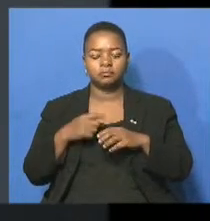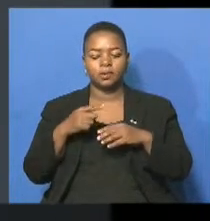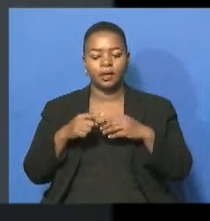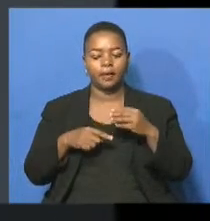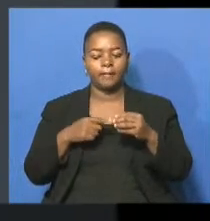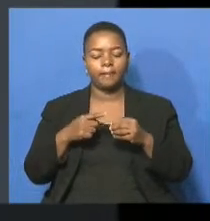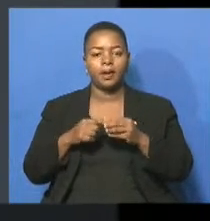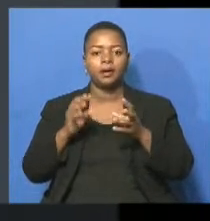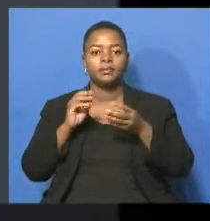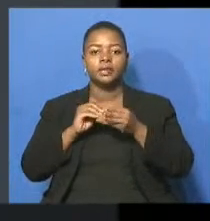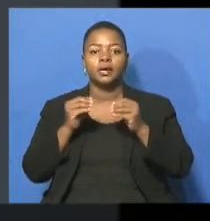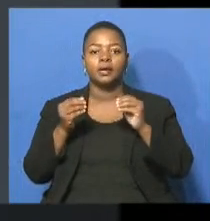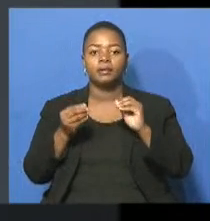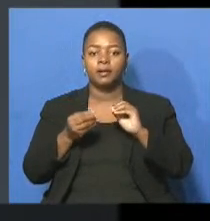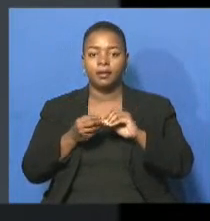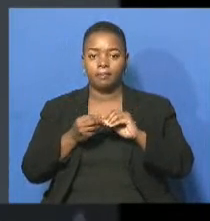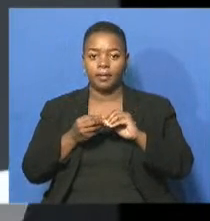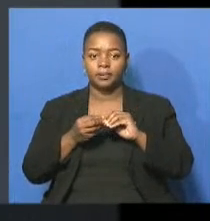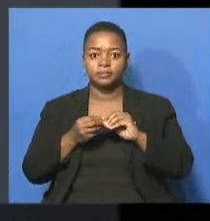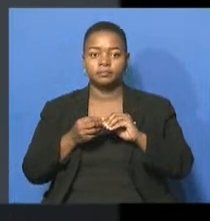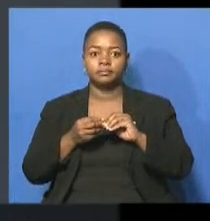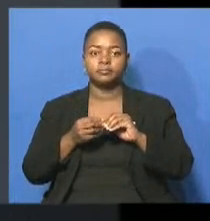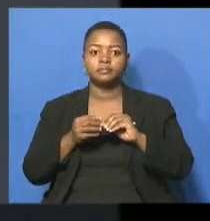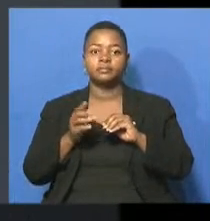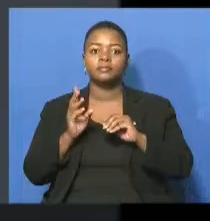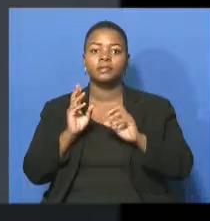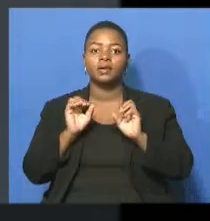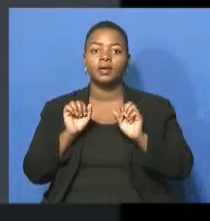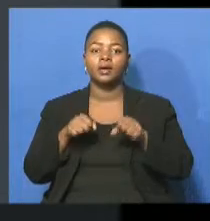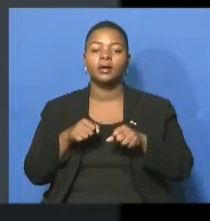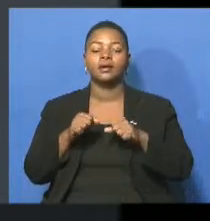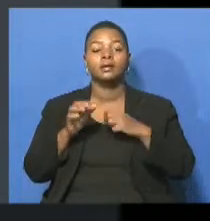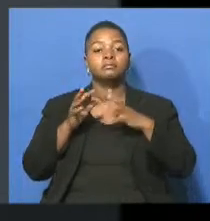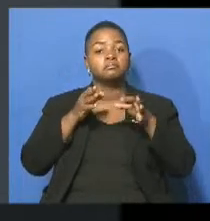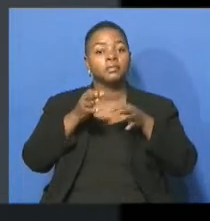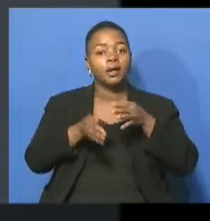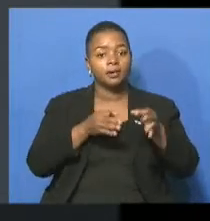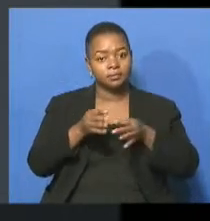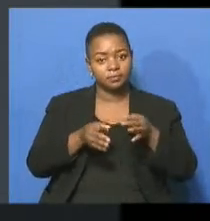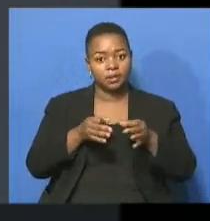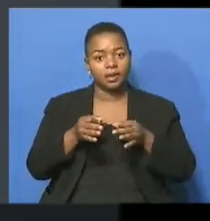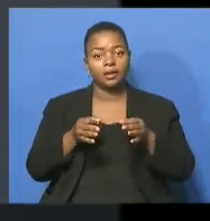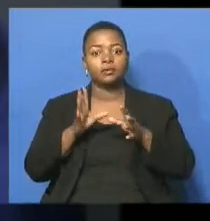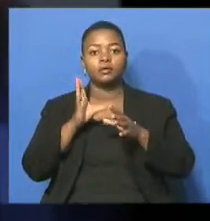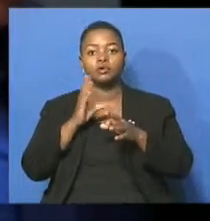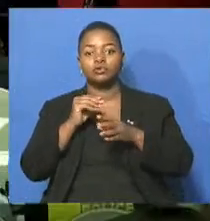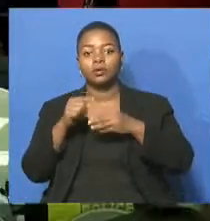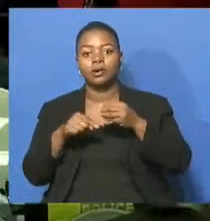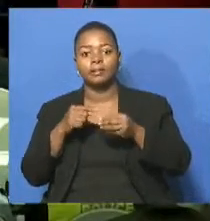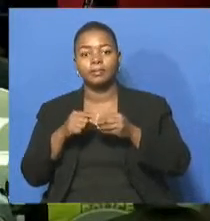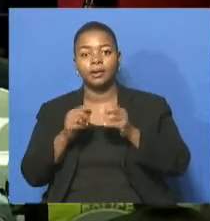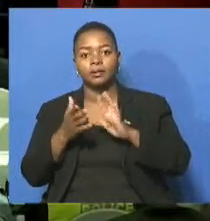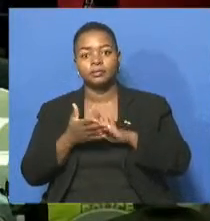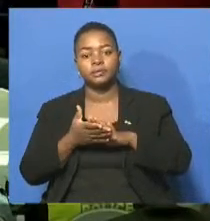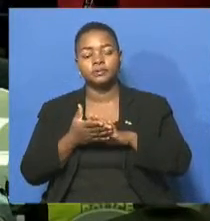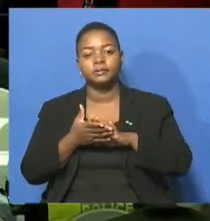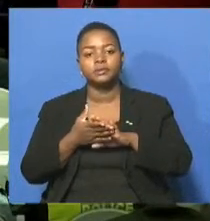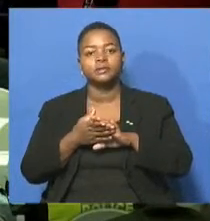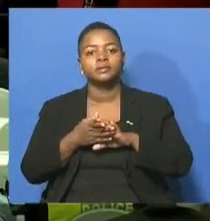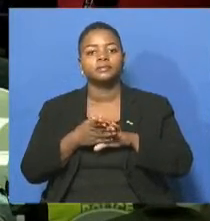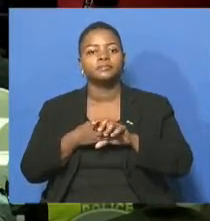regarding statistics, I can speak to those, particularly with respect